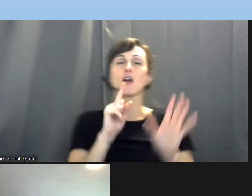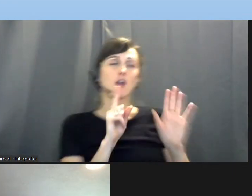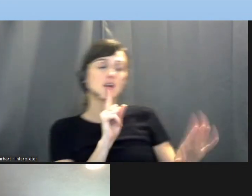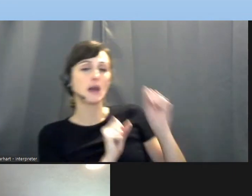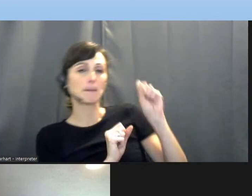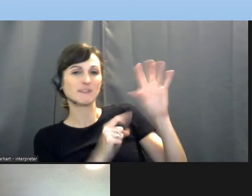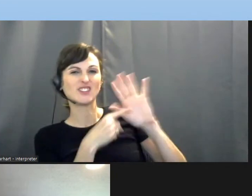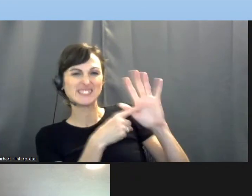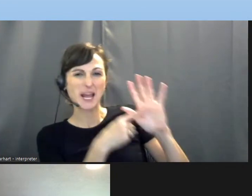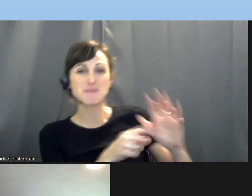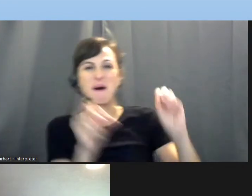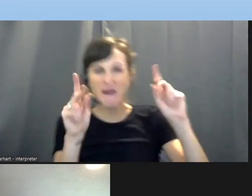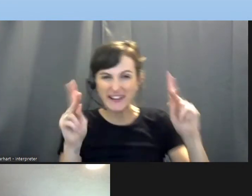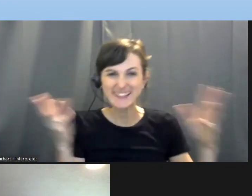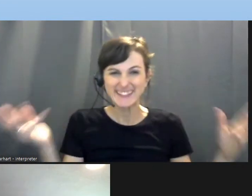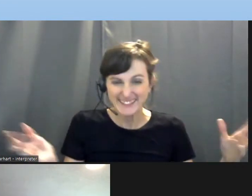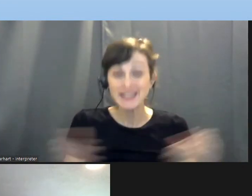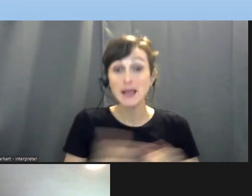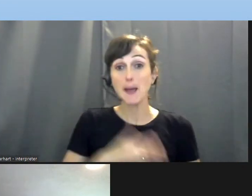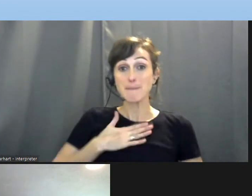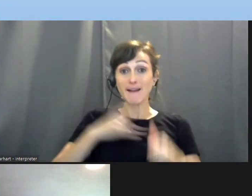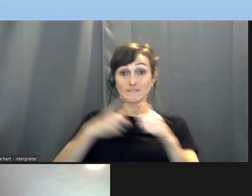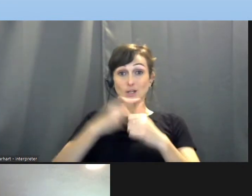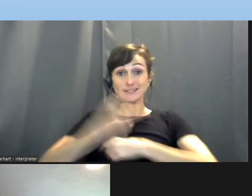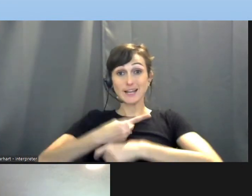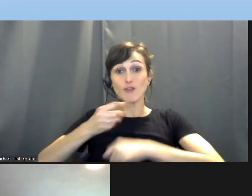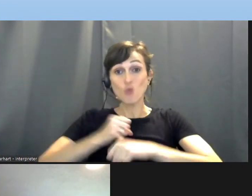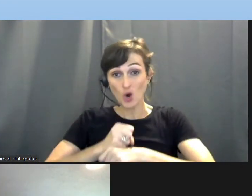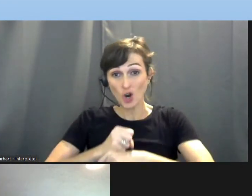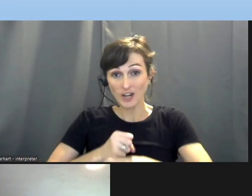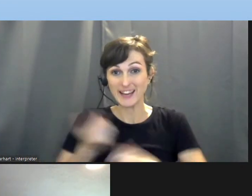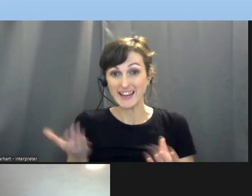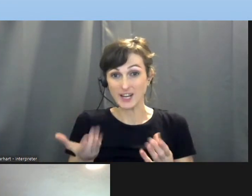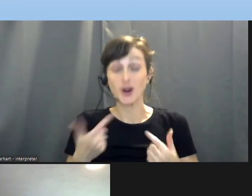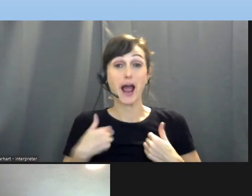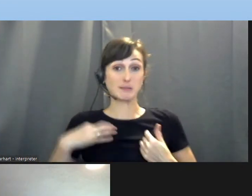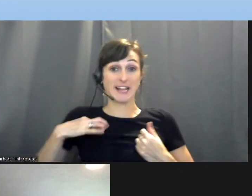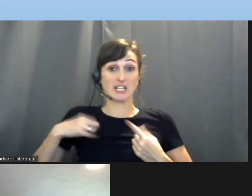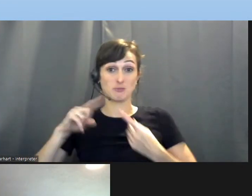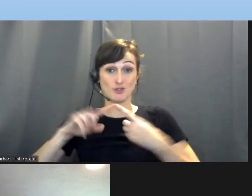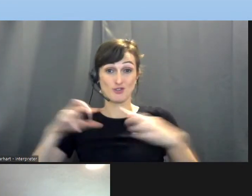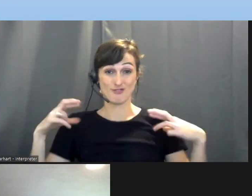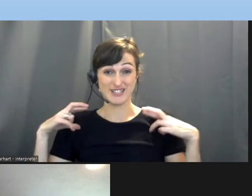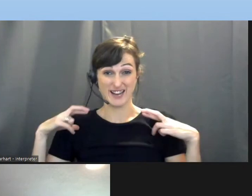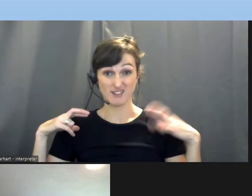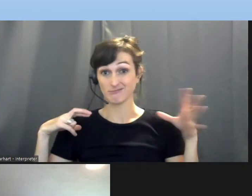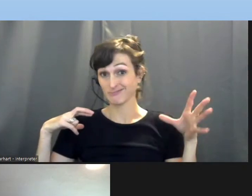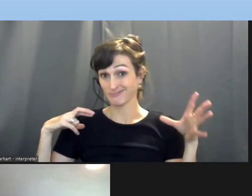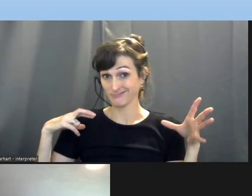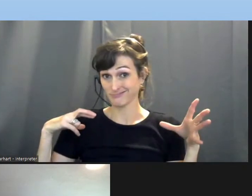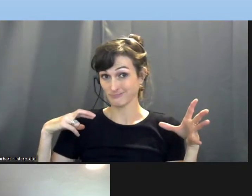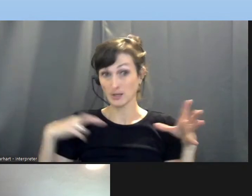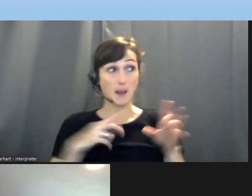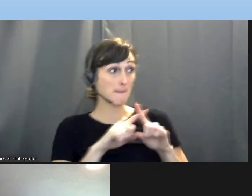Okay, you might have My a, first day of work here, I was eligible to retire. Is that simply you put? keep